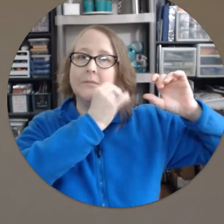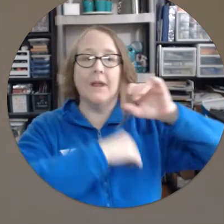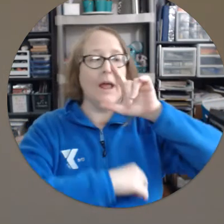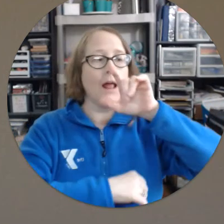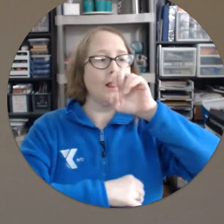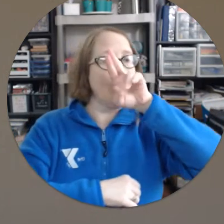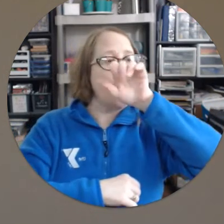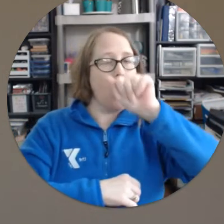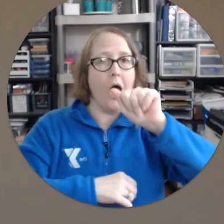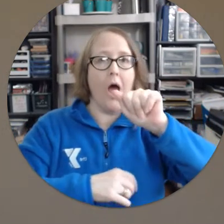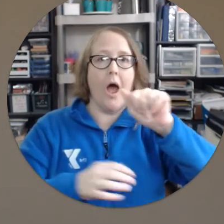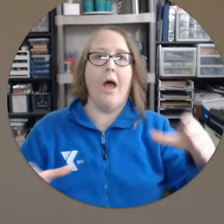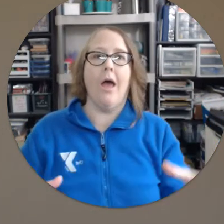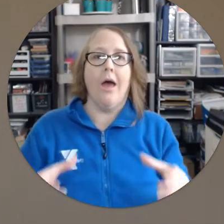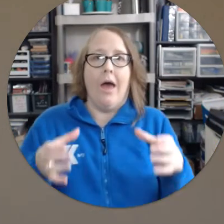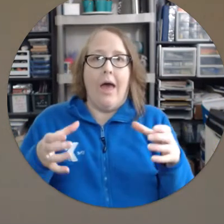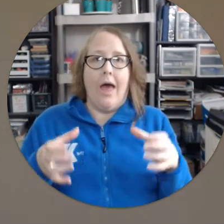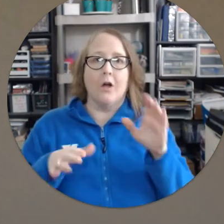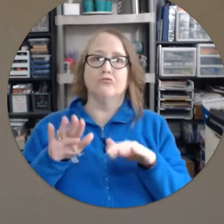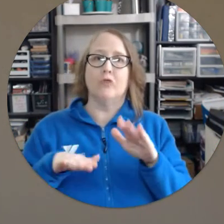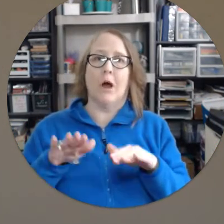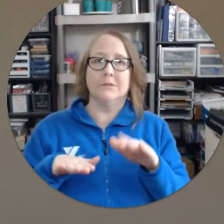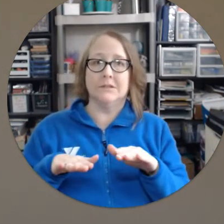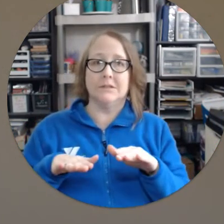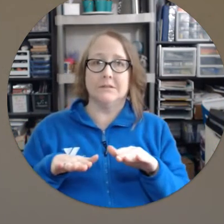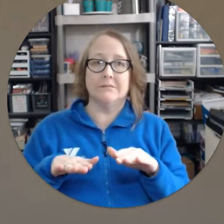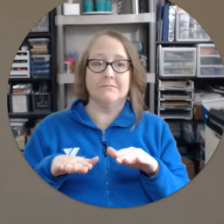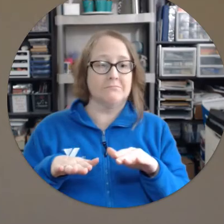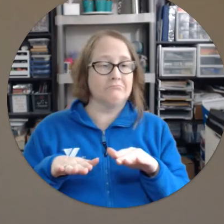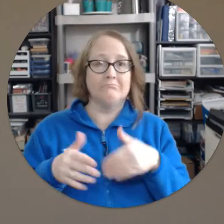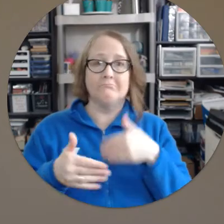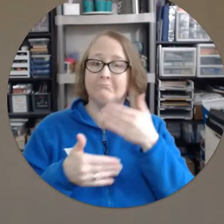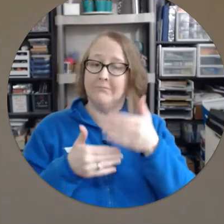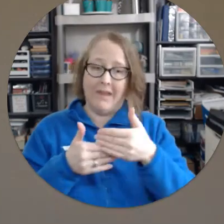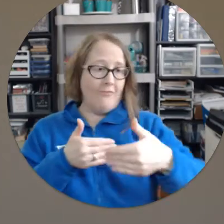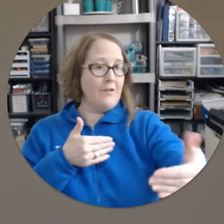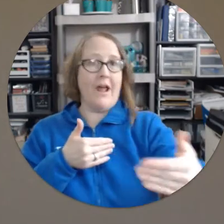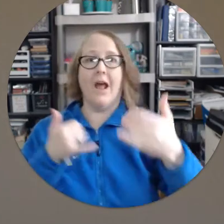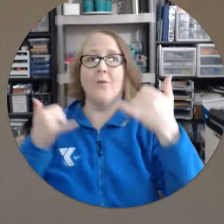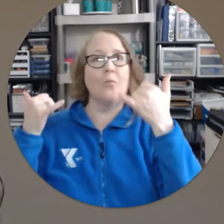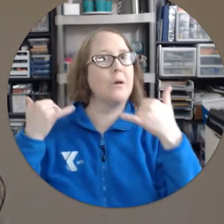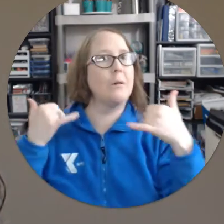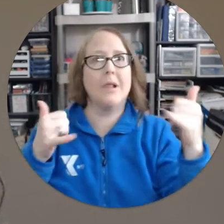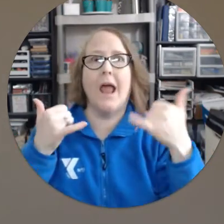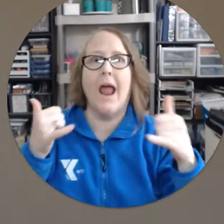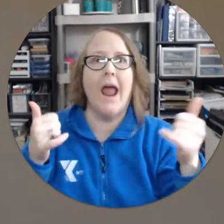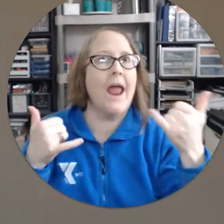Leora held her drums. After that, we played